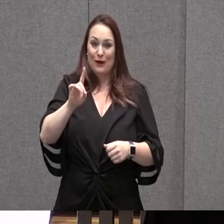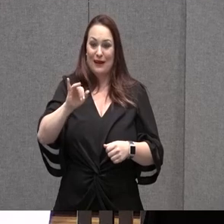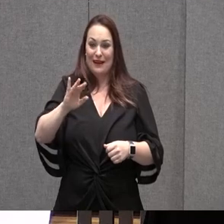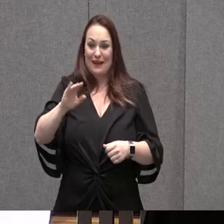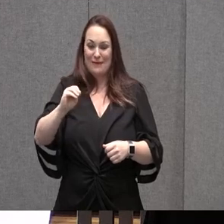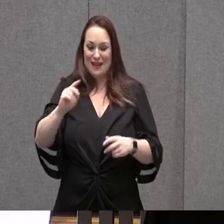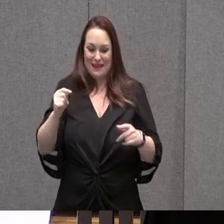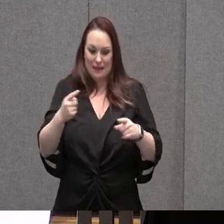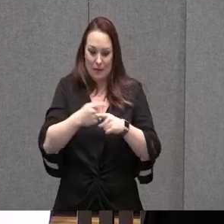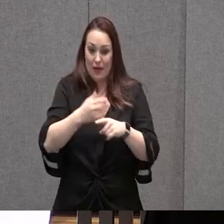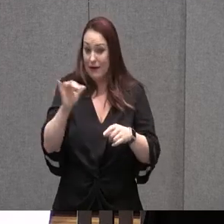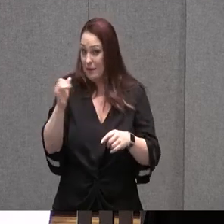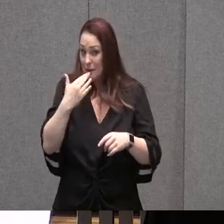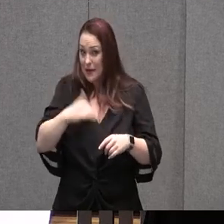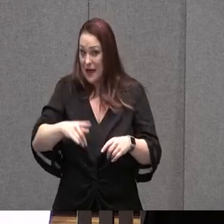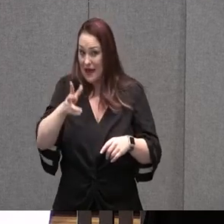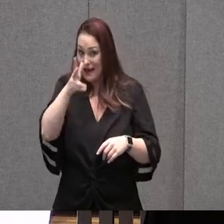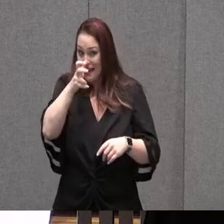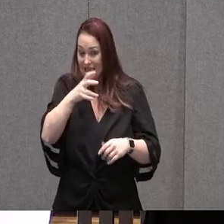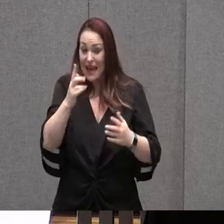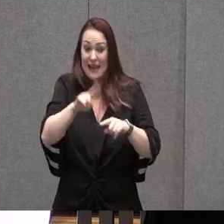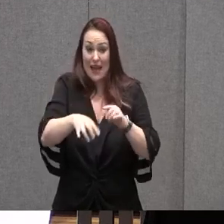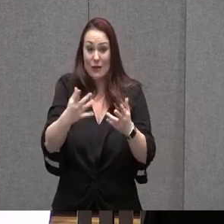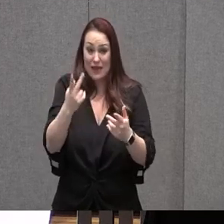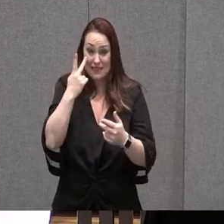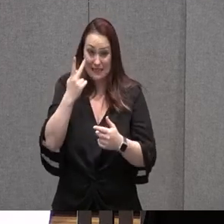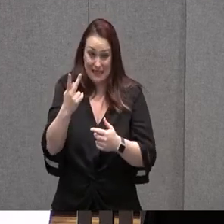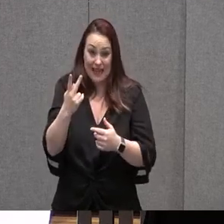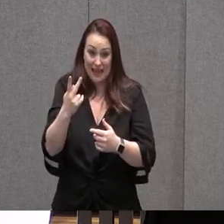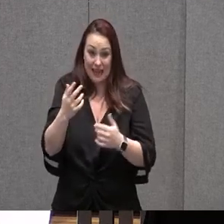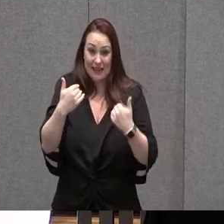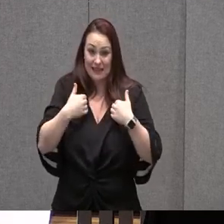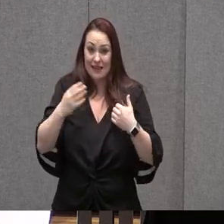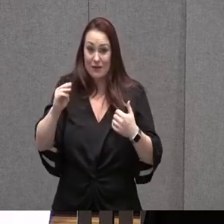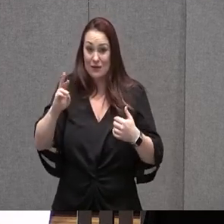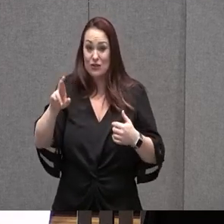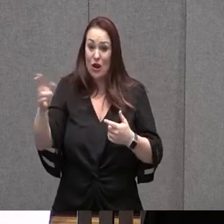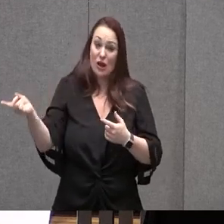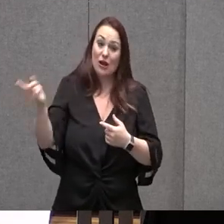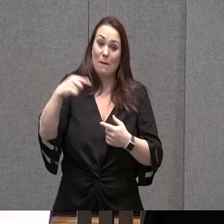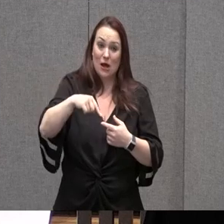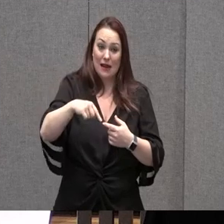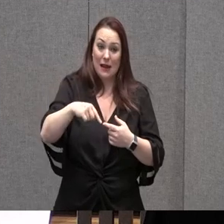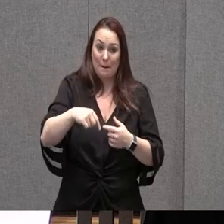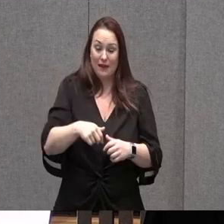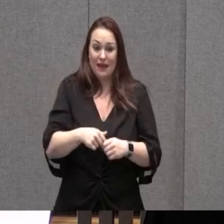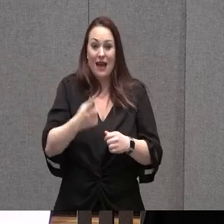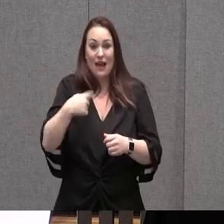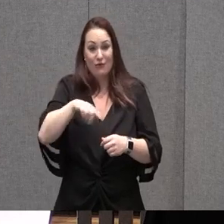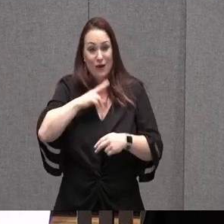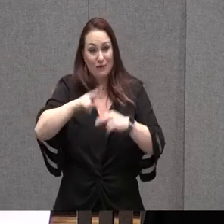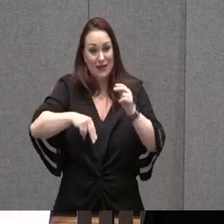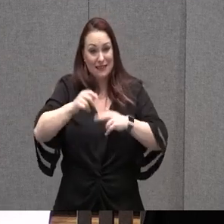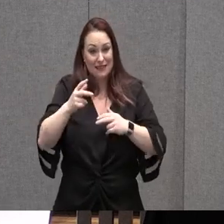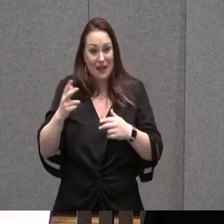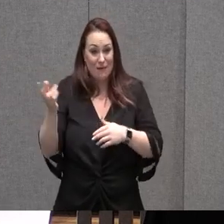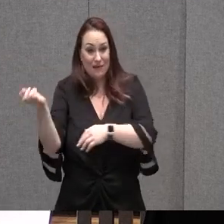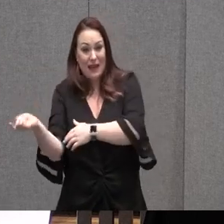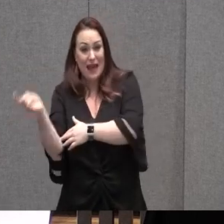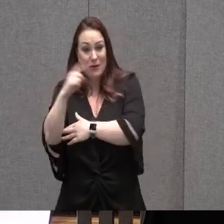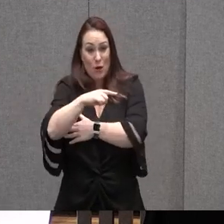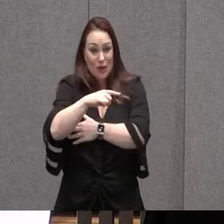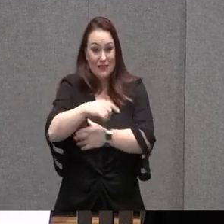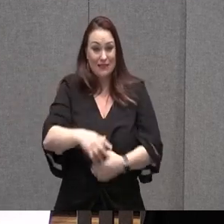just like the bad ants. I can't wait to see. Yeah, so I think let's have Mr. R come on up and we will build some catapults.